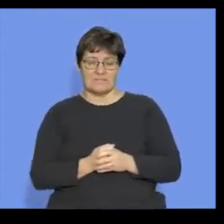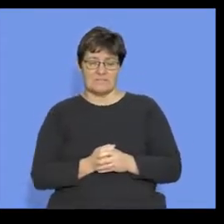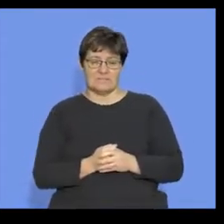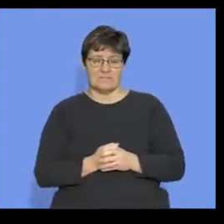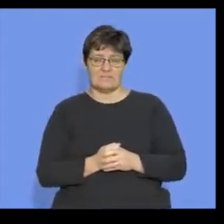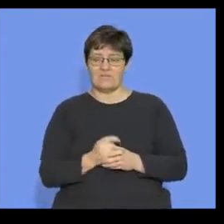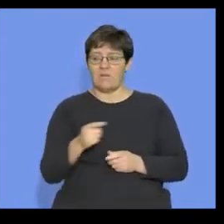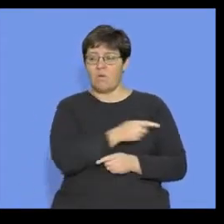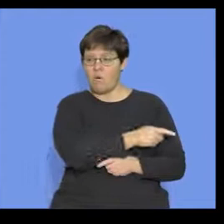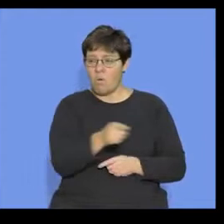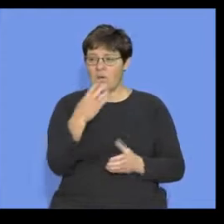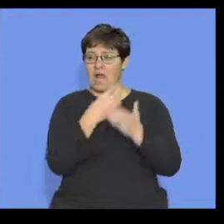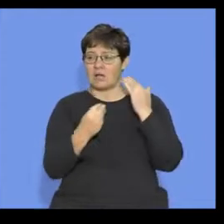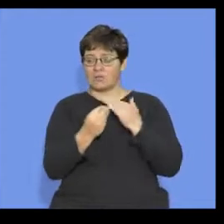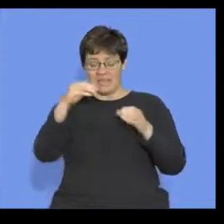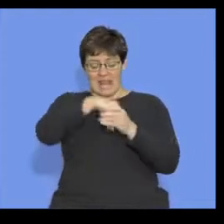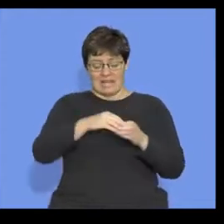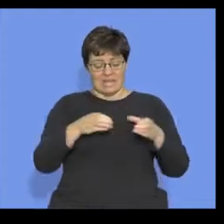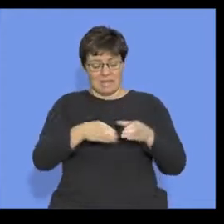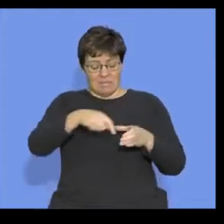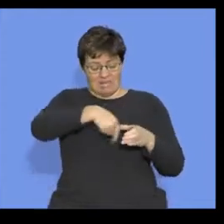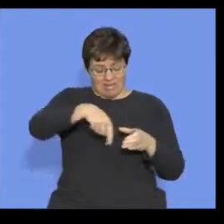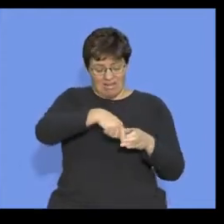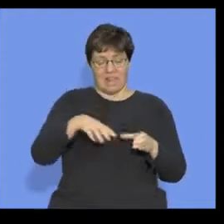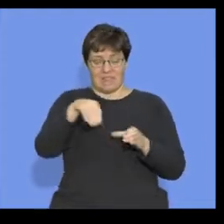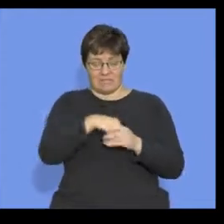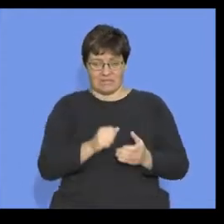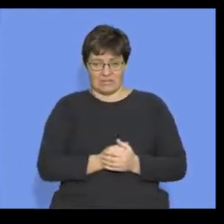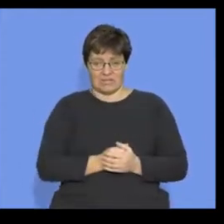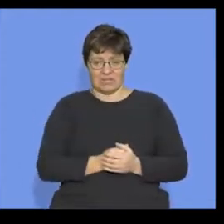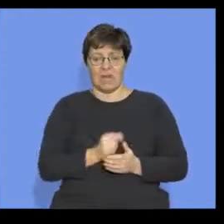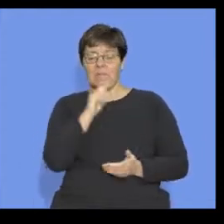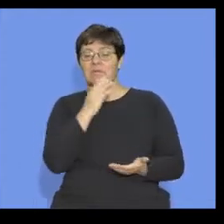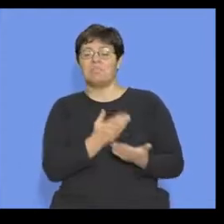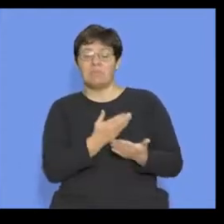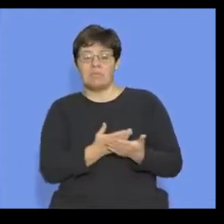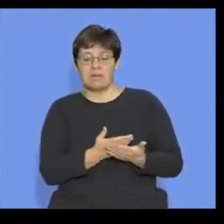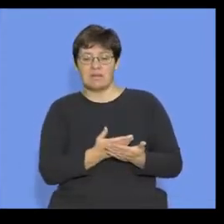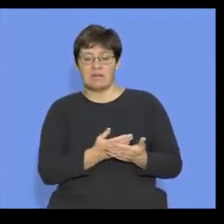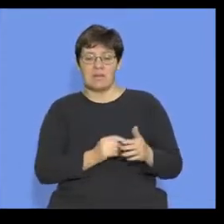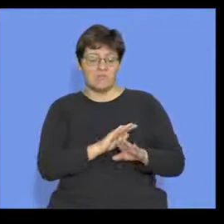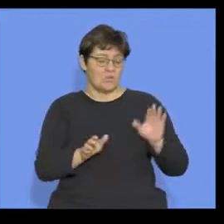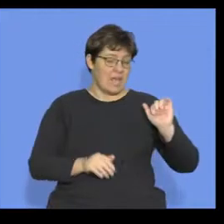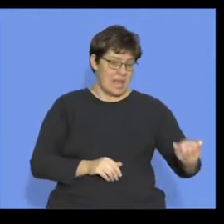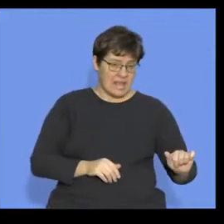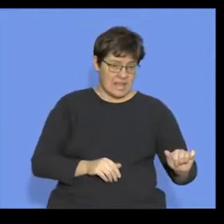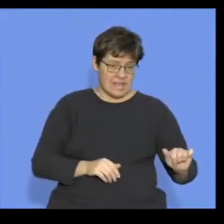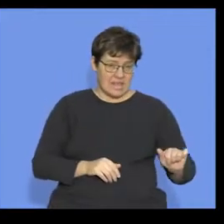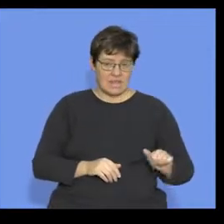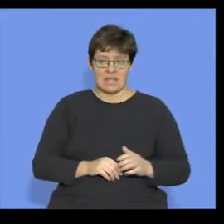space. For any two complementary events, so this means not, the probability of not